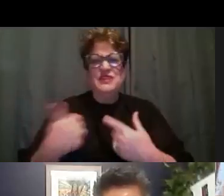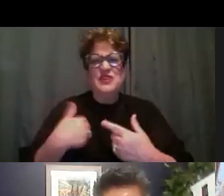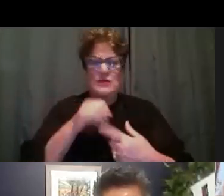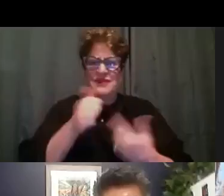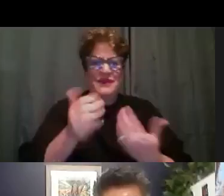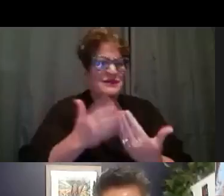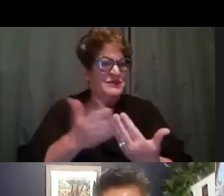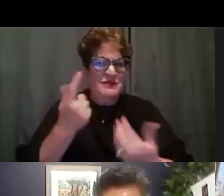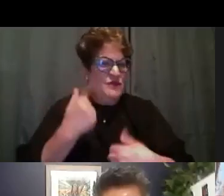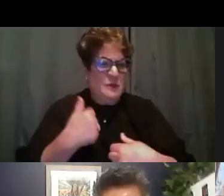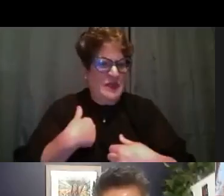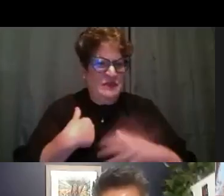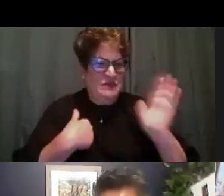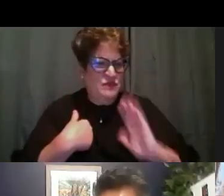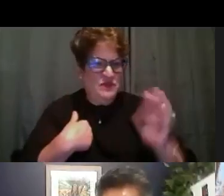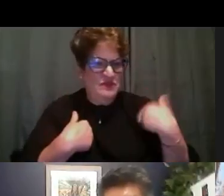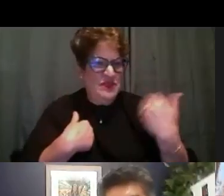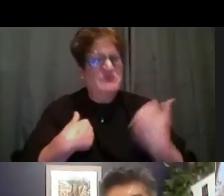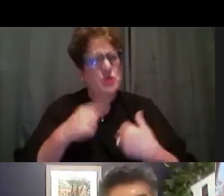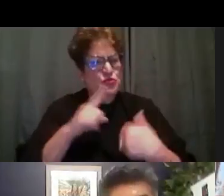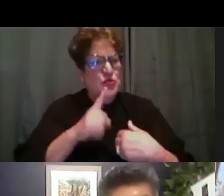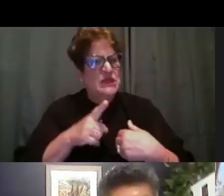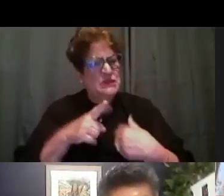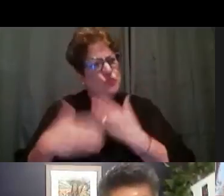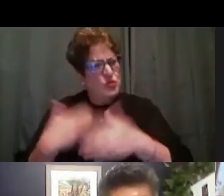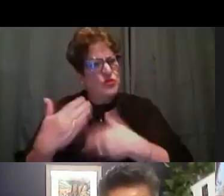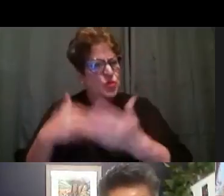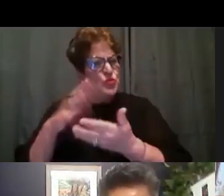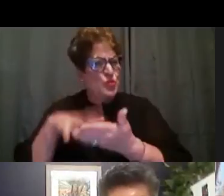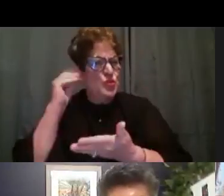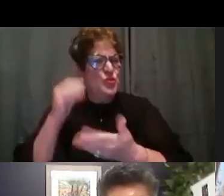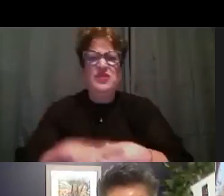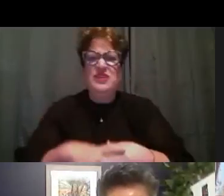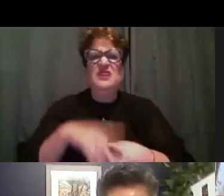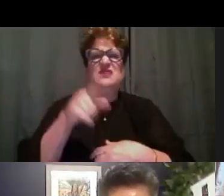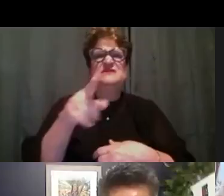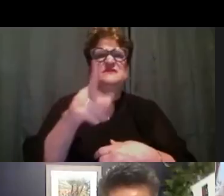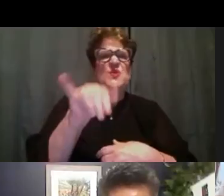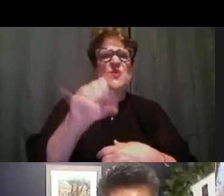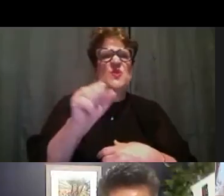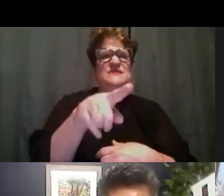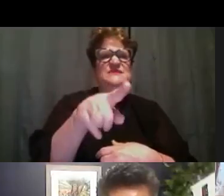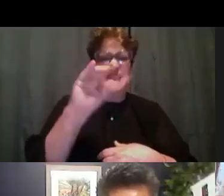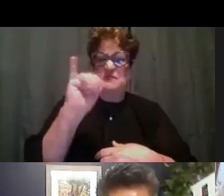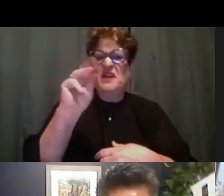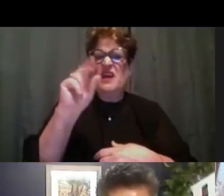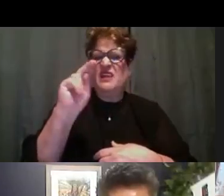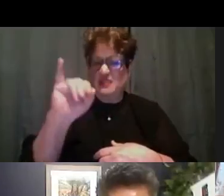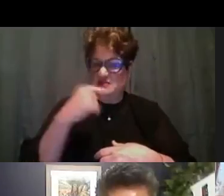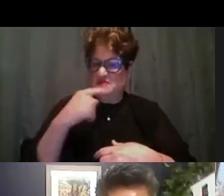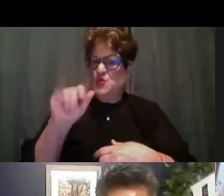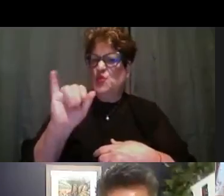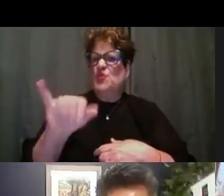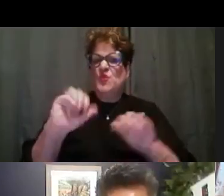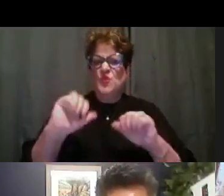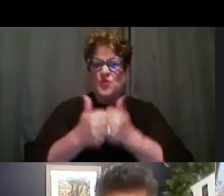a process. Yeah, that sounds really challenging. Thank you, Emily. And then Liz,